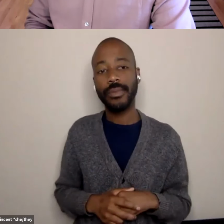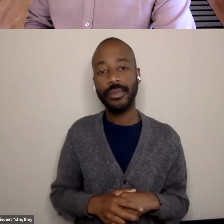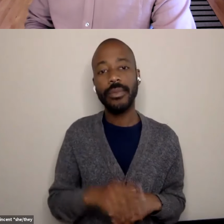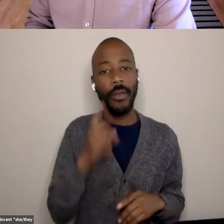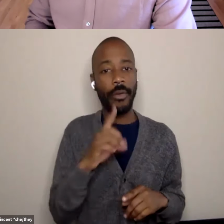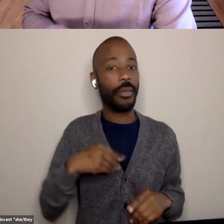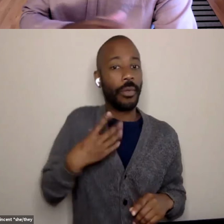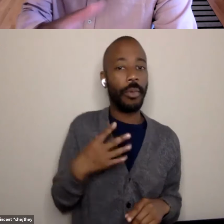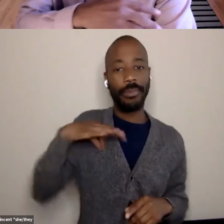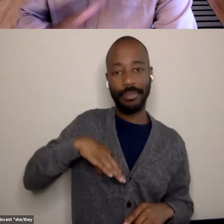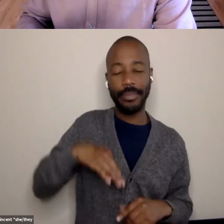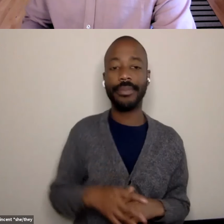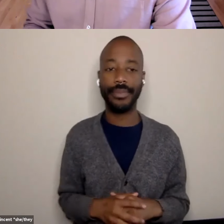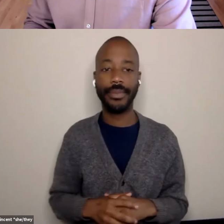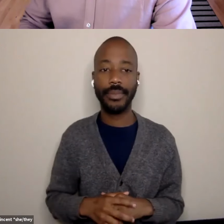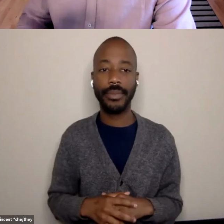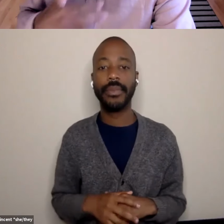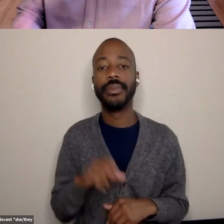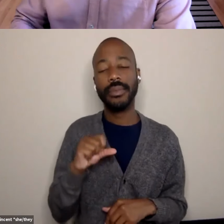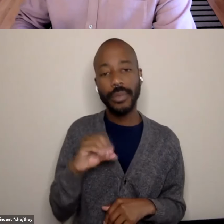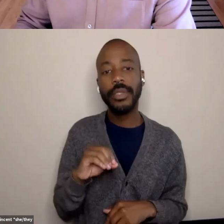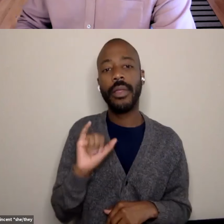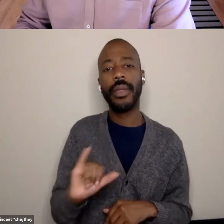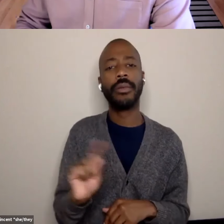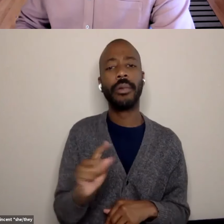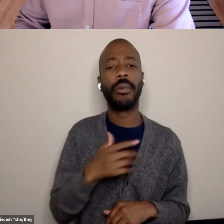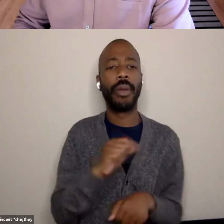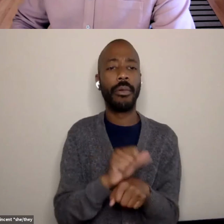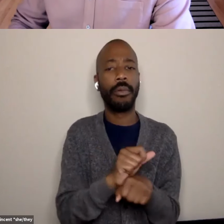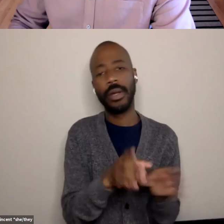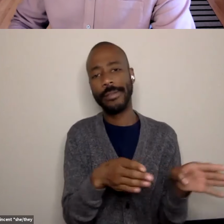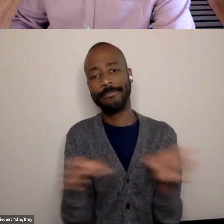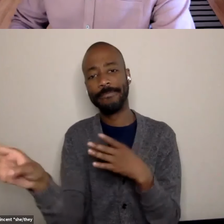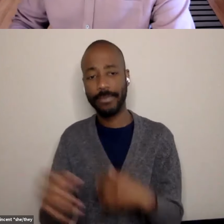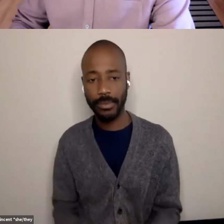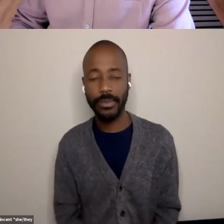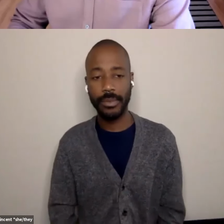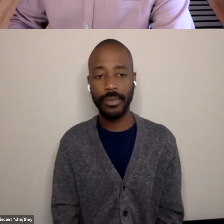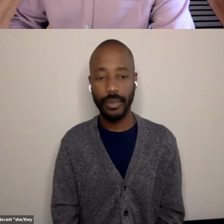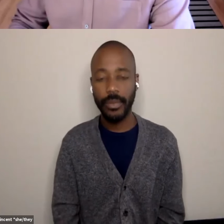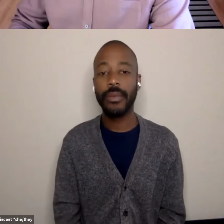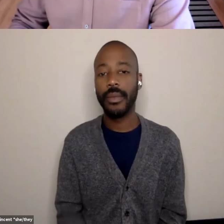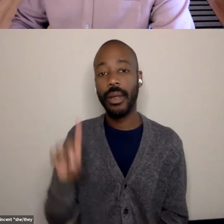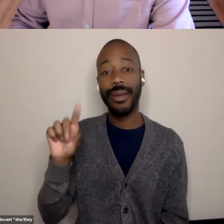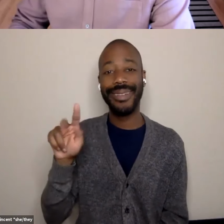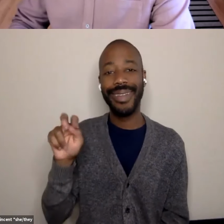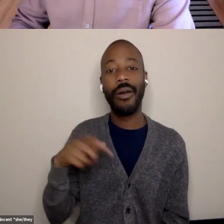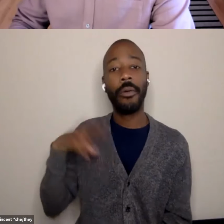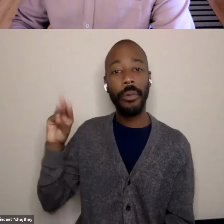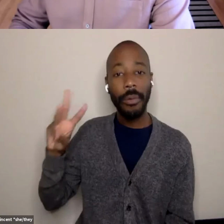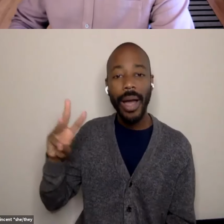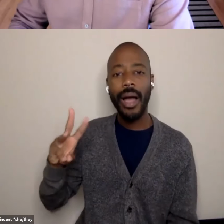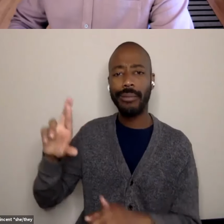that's those are some of the directions that my work is moving in. Wow, rich work. It